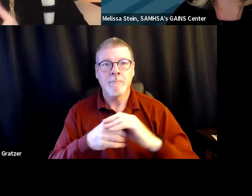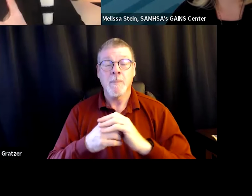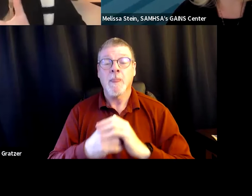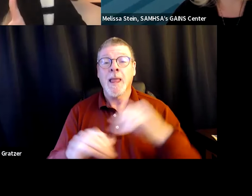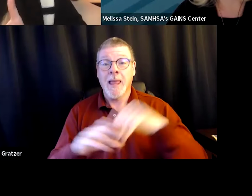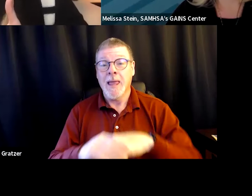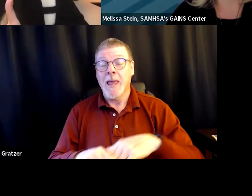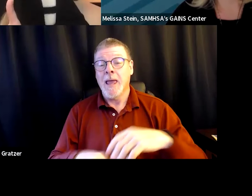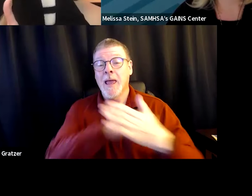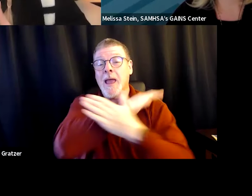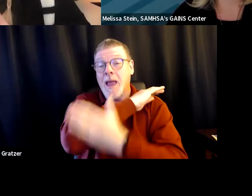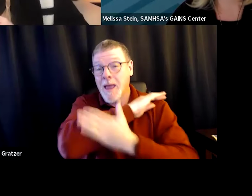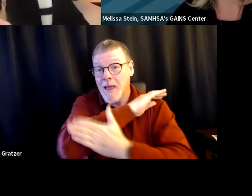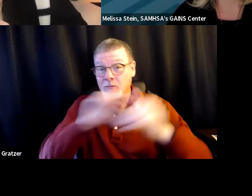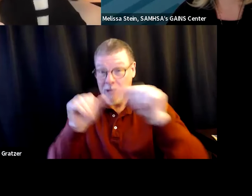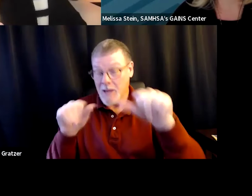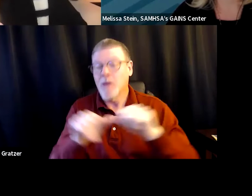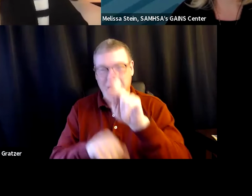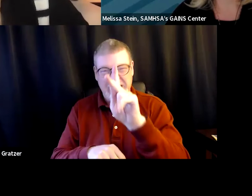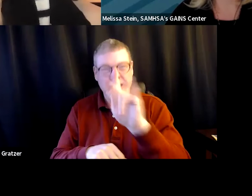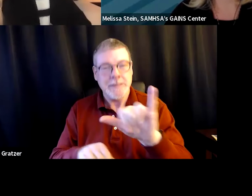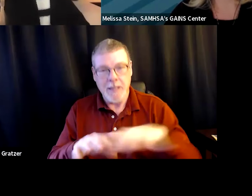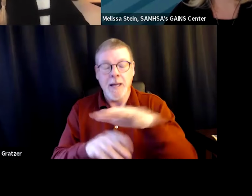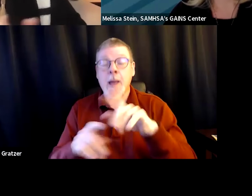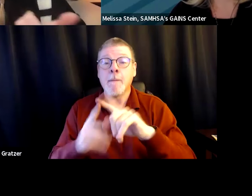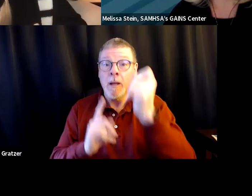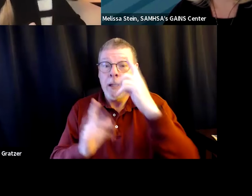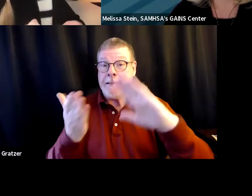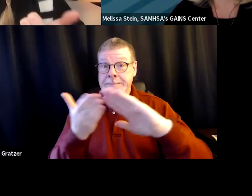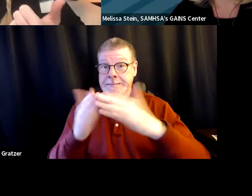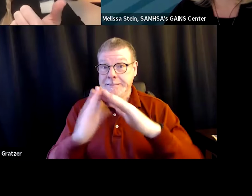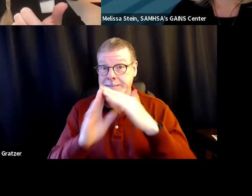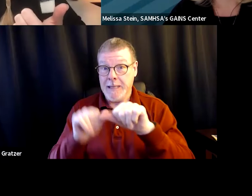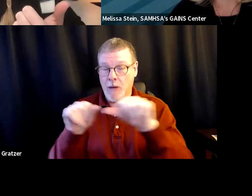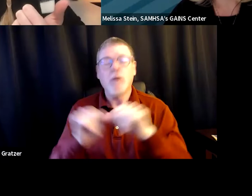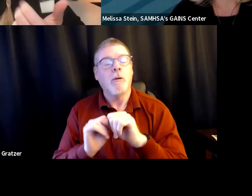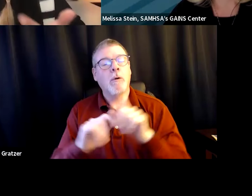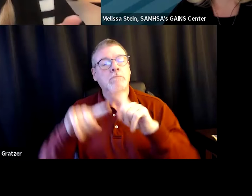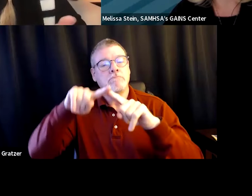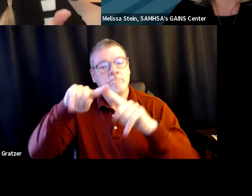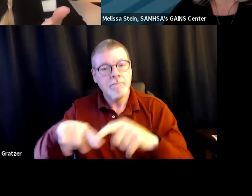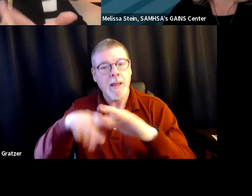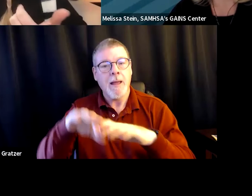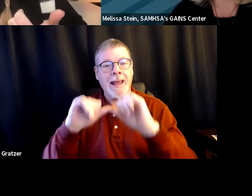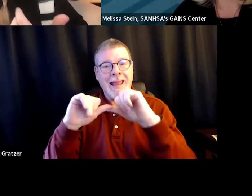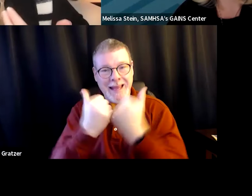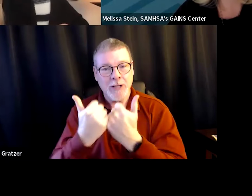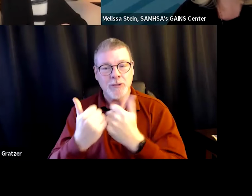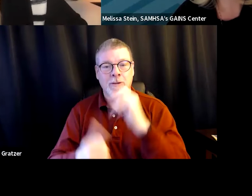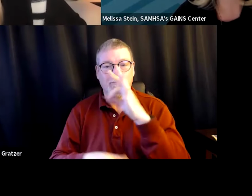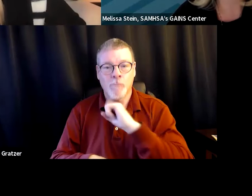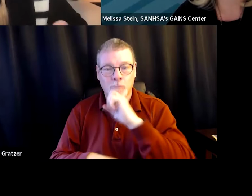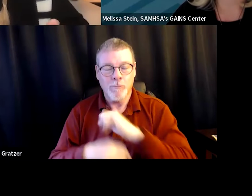Kentucky encounters this challenge a lot. But for more metro areas, lean on your area agencies on aging. Look to your